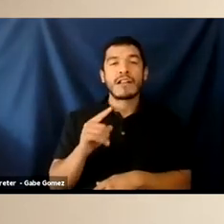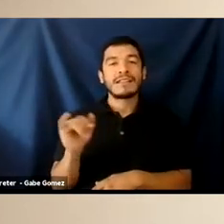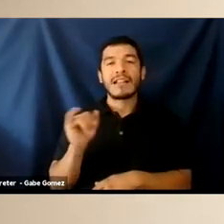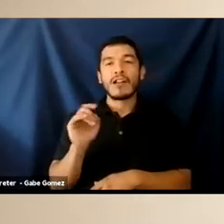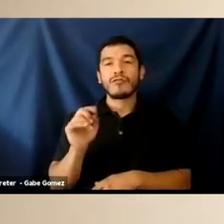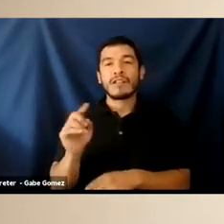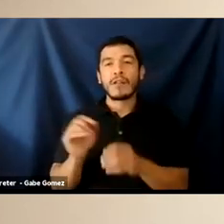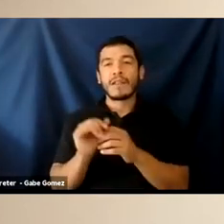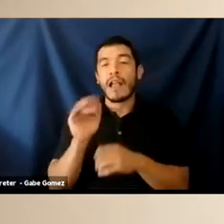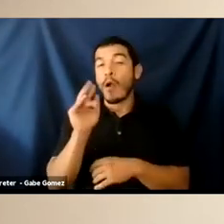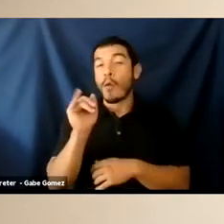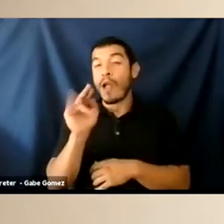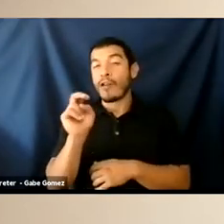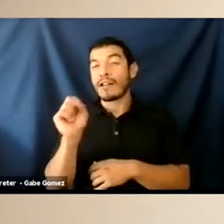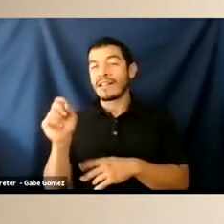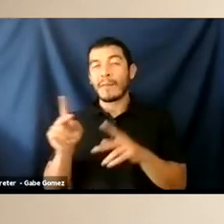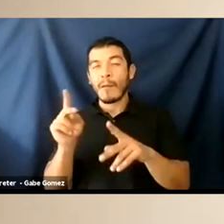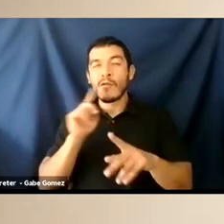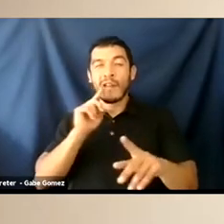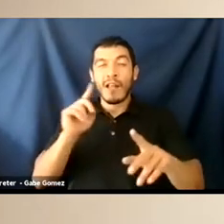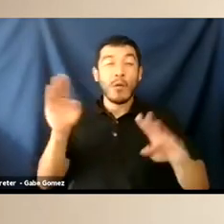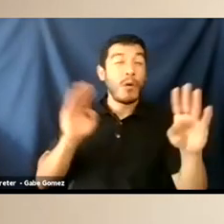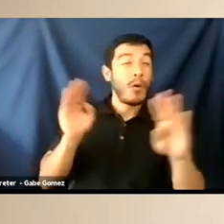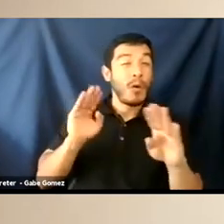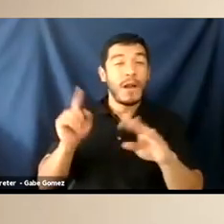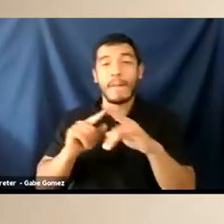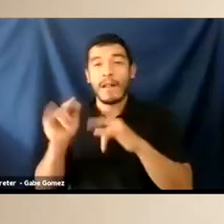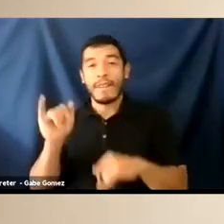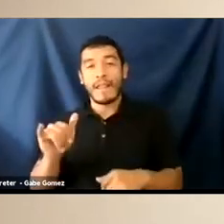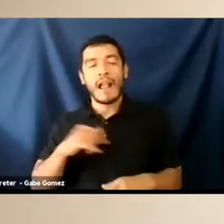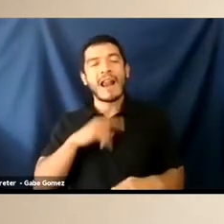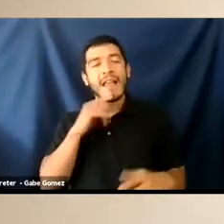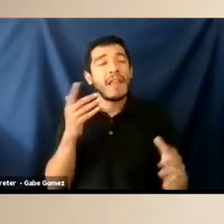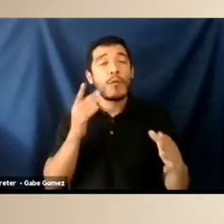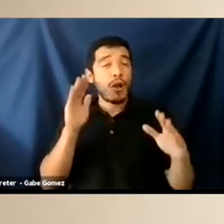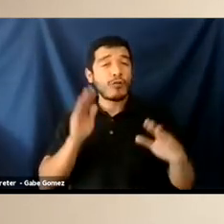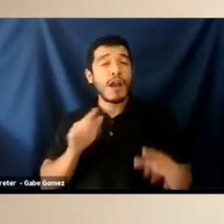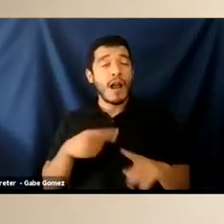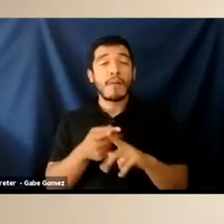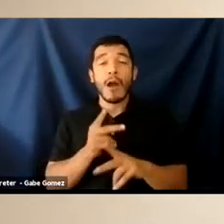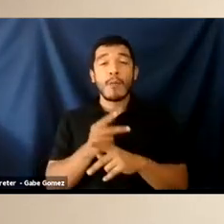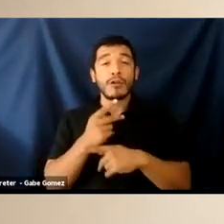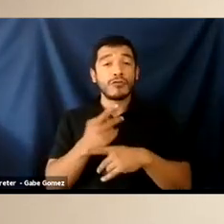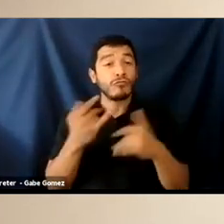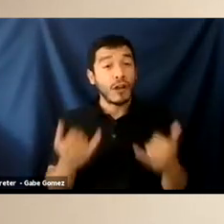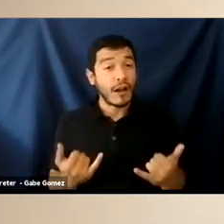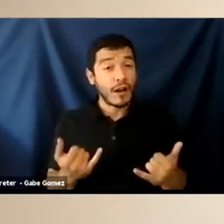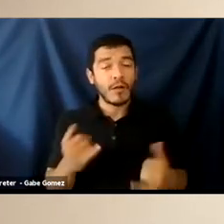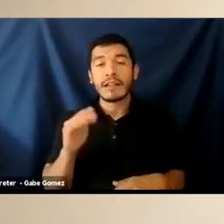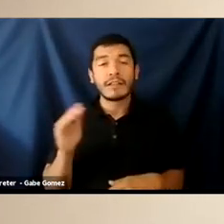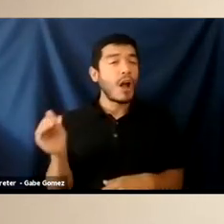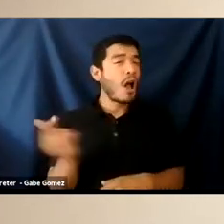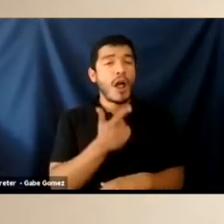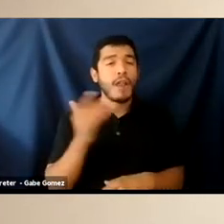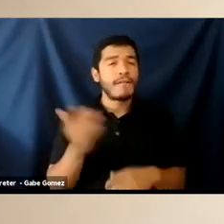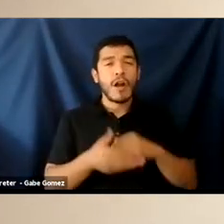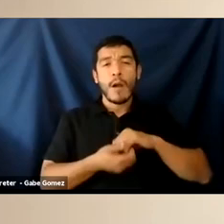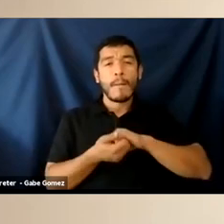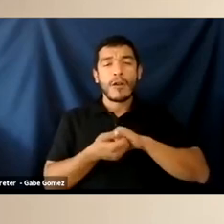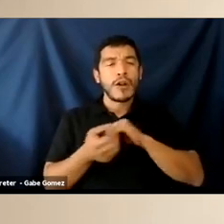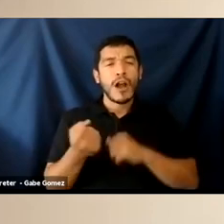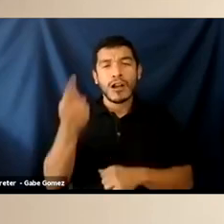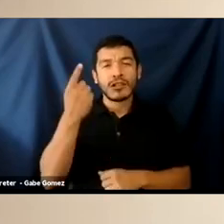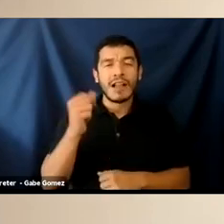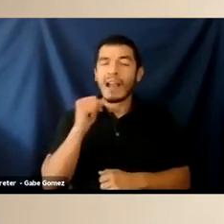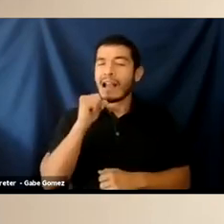of wariness. And I think what's great about producing right now is that all of our partners understand that it's not a matter